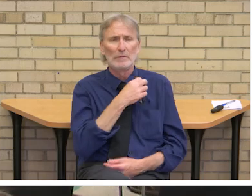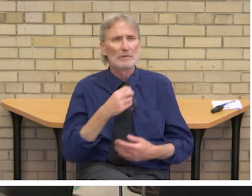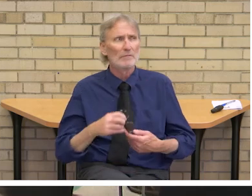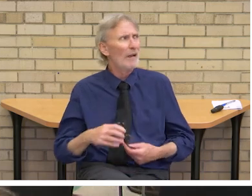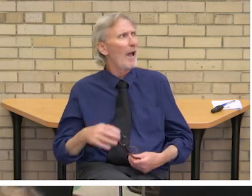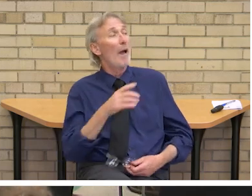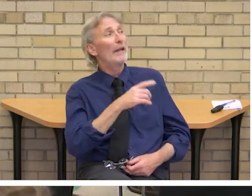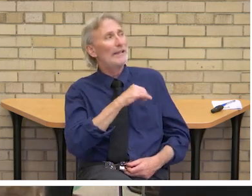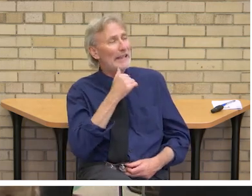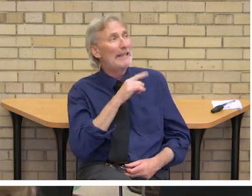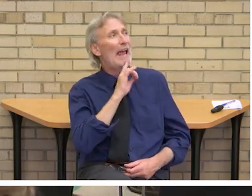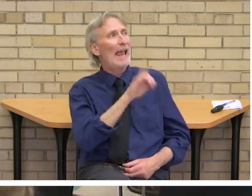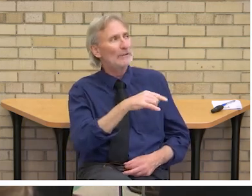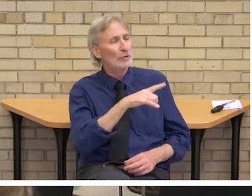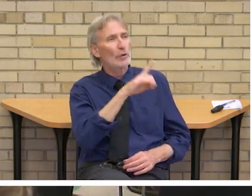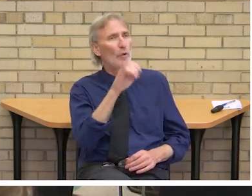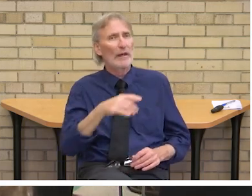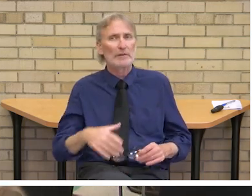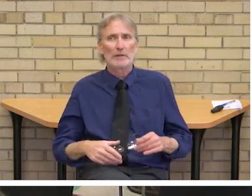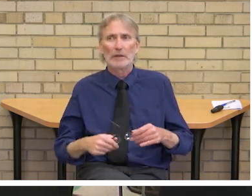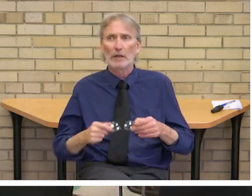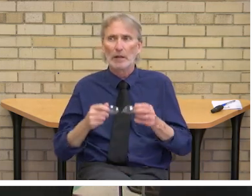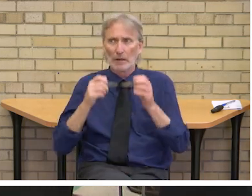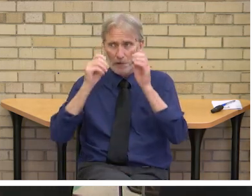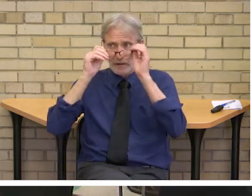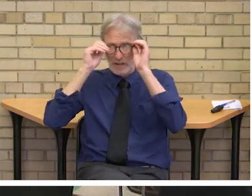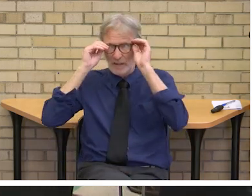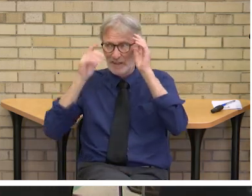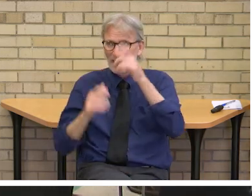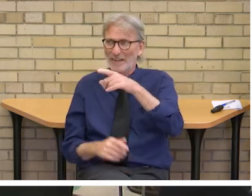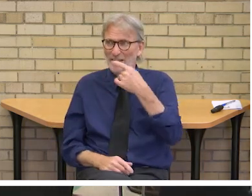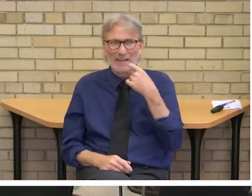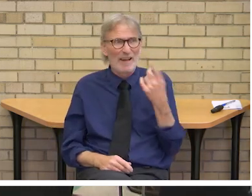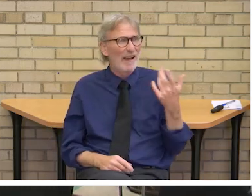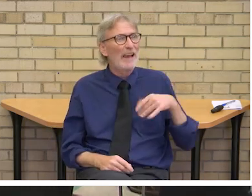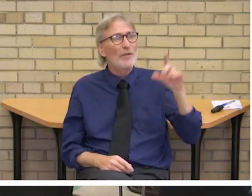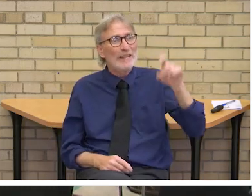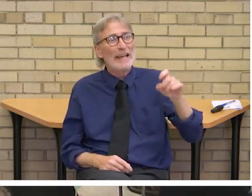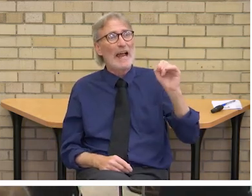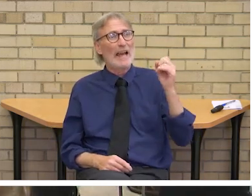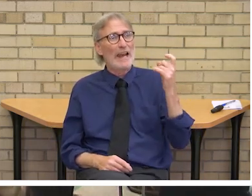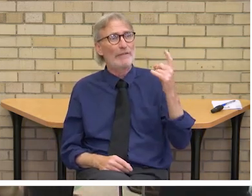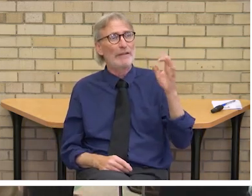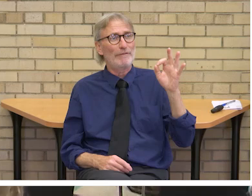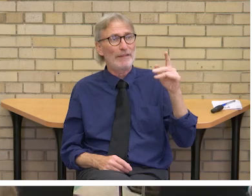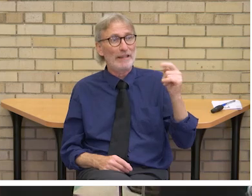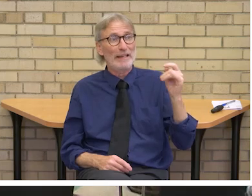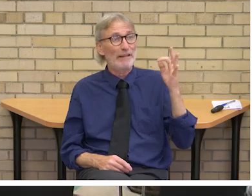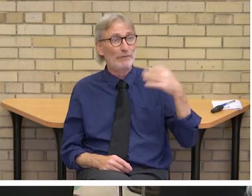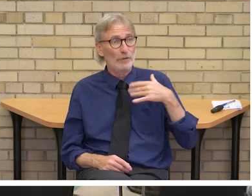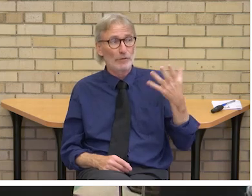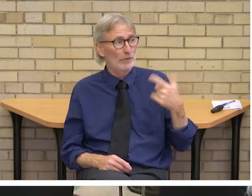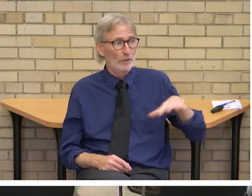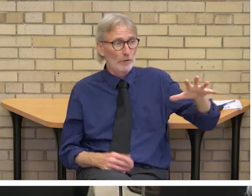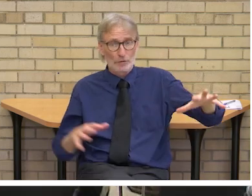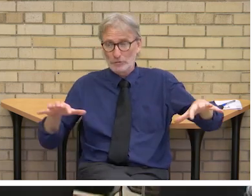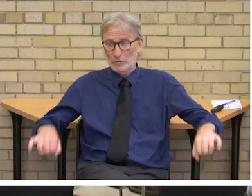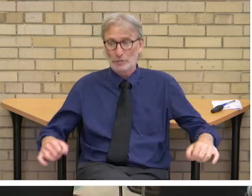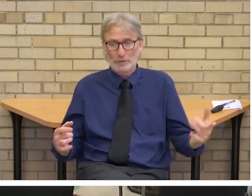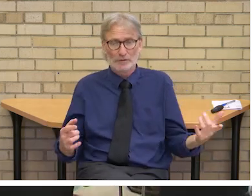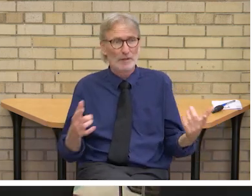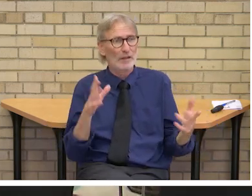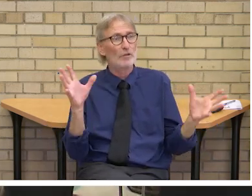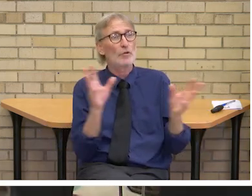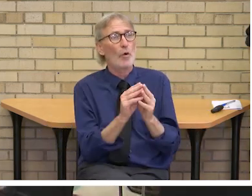So, yeah. The total doesn't work. But look, the sidewalk's only, what, 5 foot? You need 11 foot. So even if you took one away, the total doesn't work